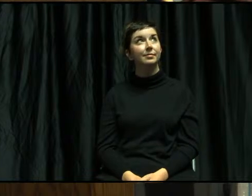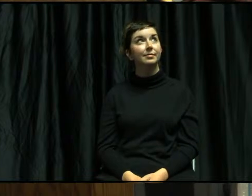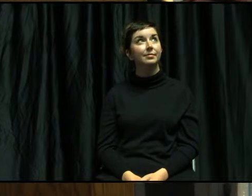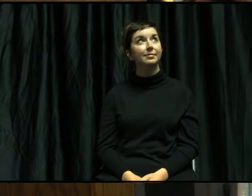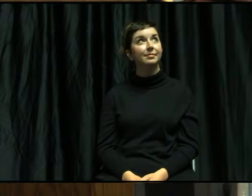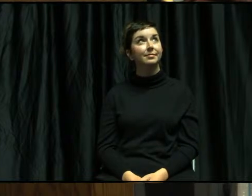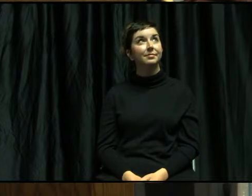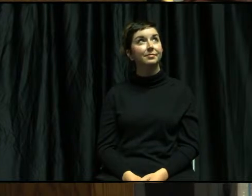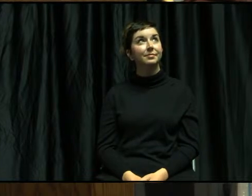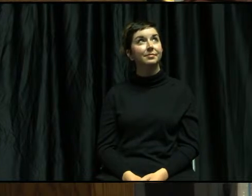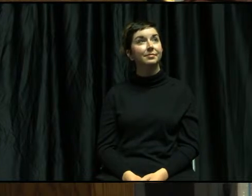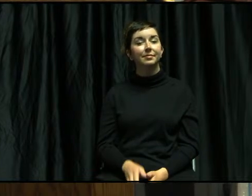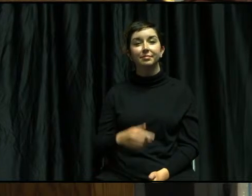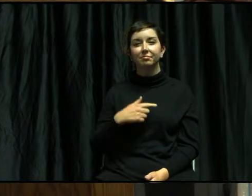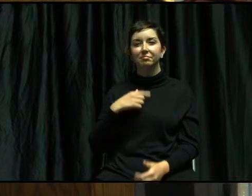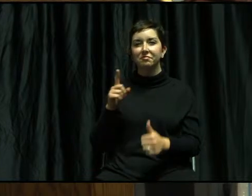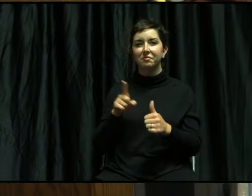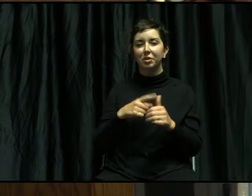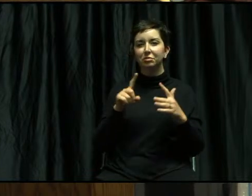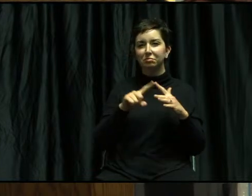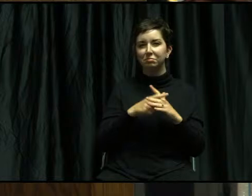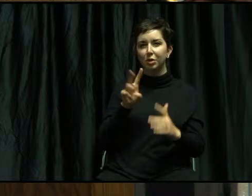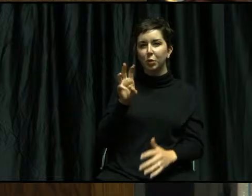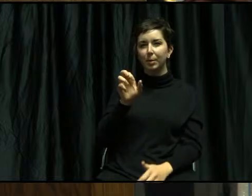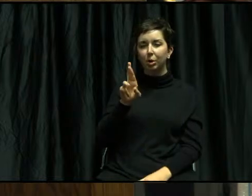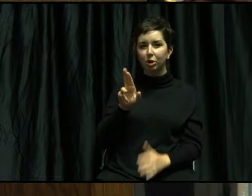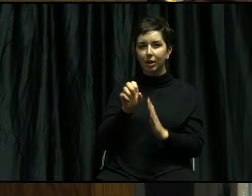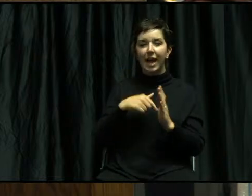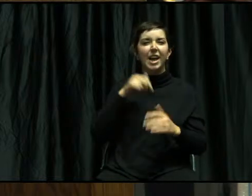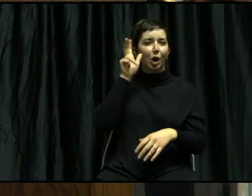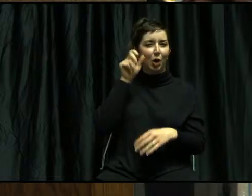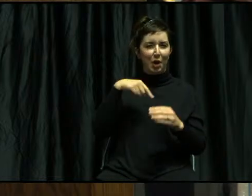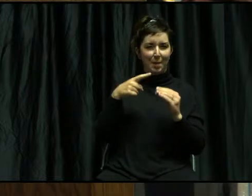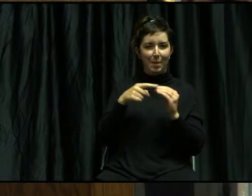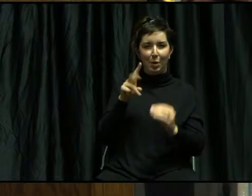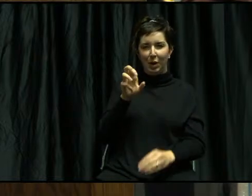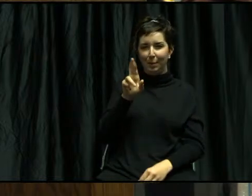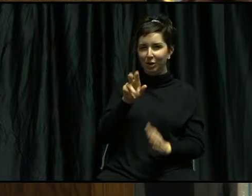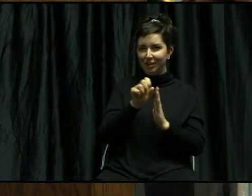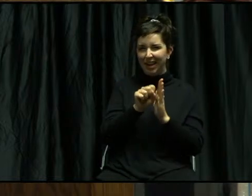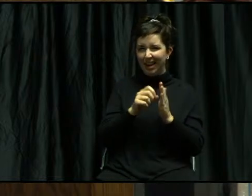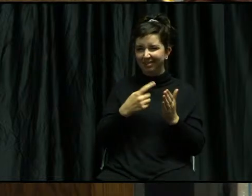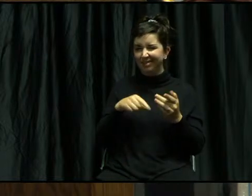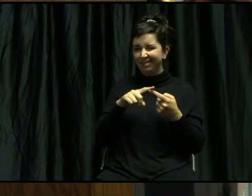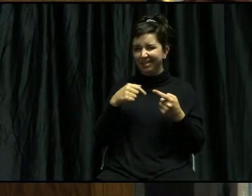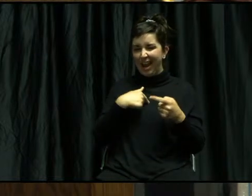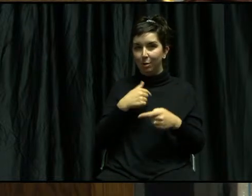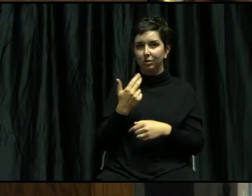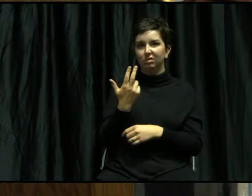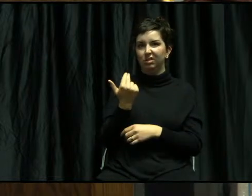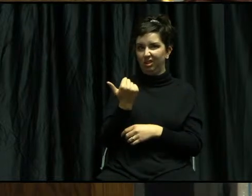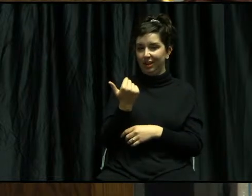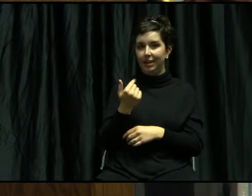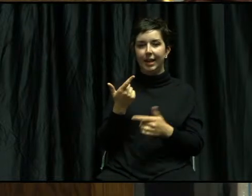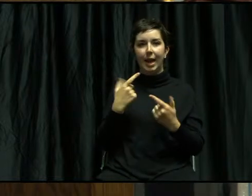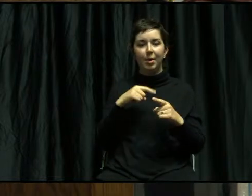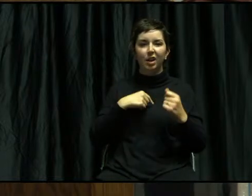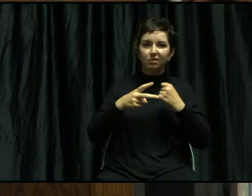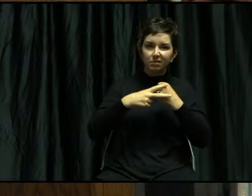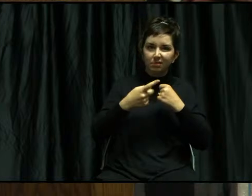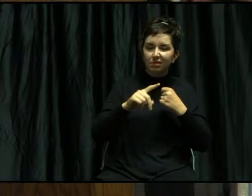I first started at Weber State University when I was 18, living with my parents, saving to pay for my own